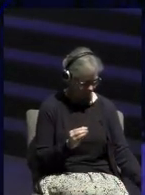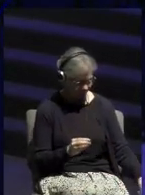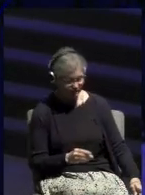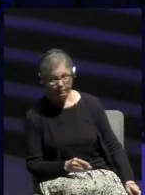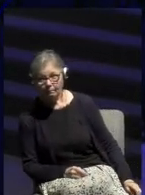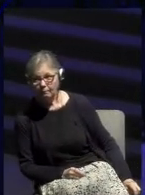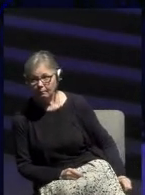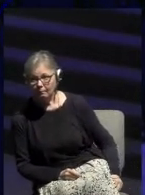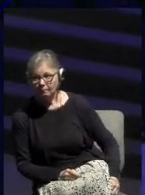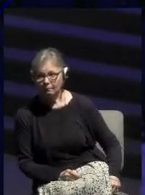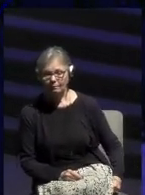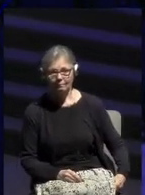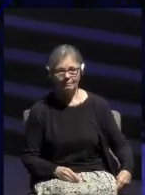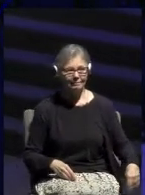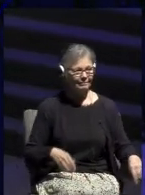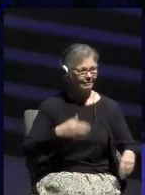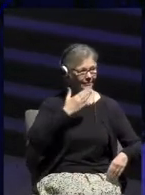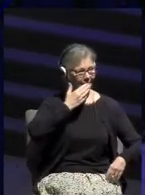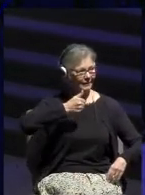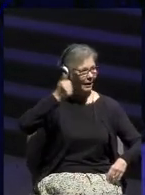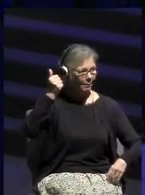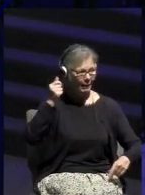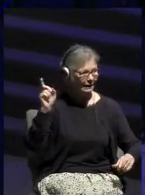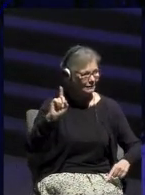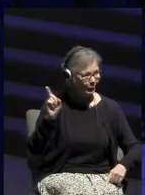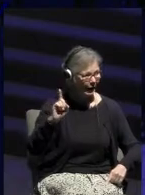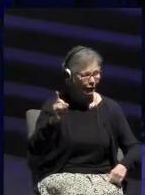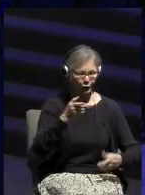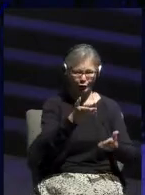room. And the cream of the crop is right here.